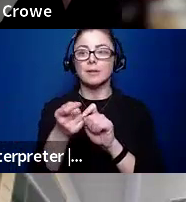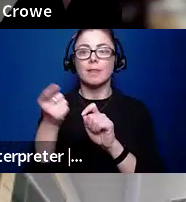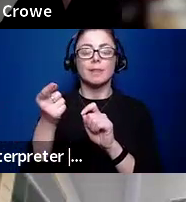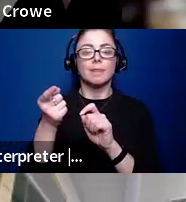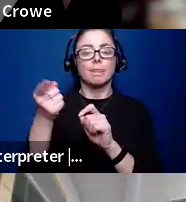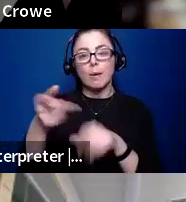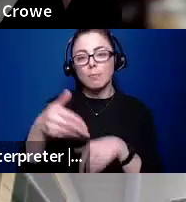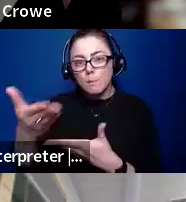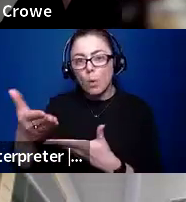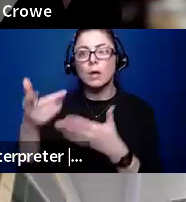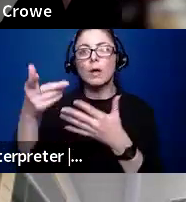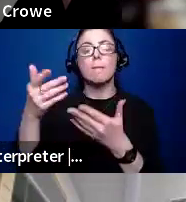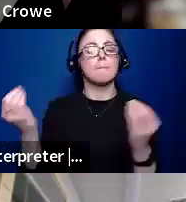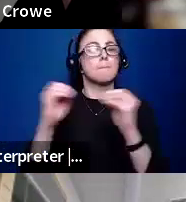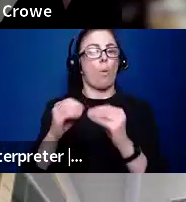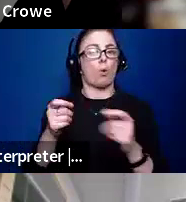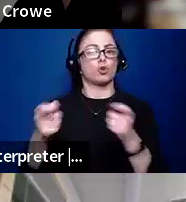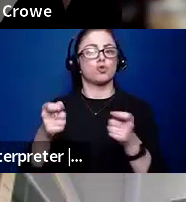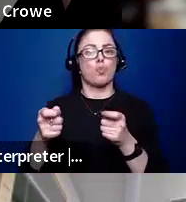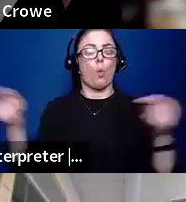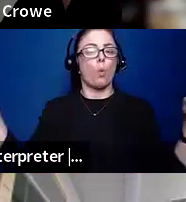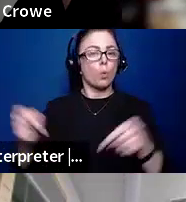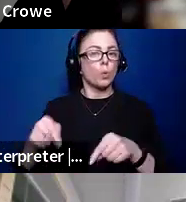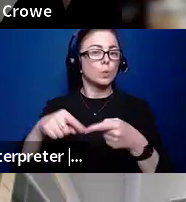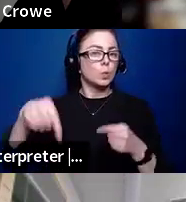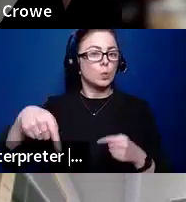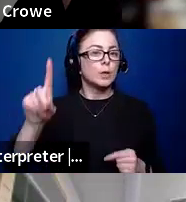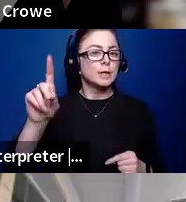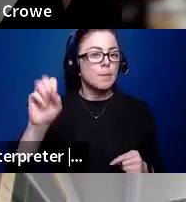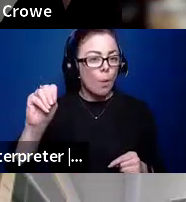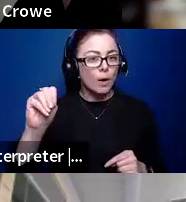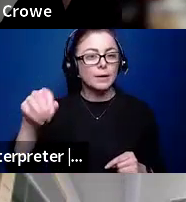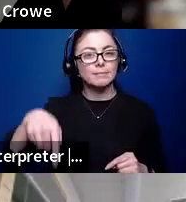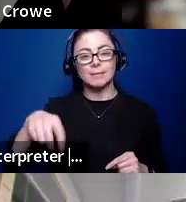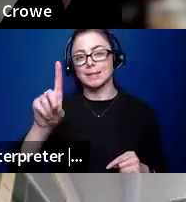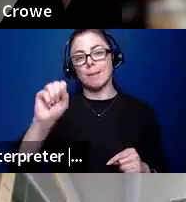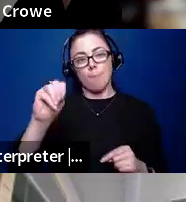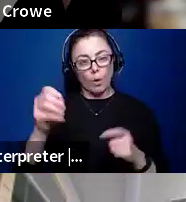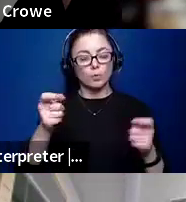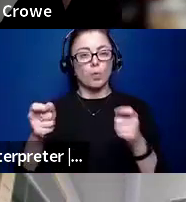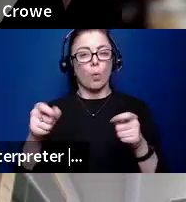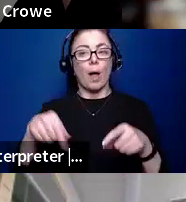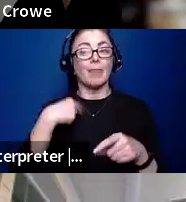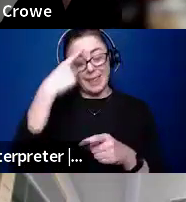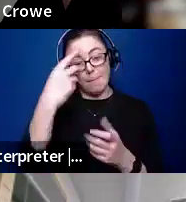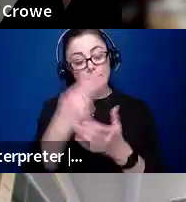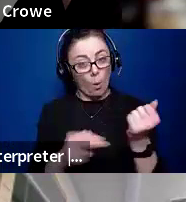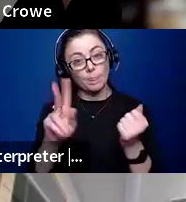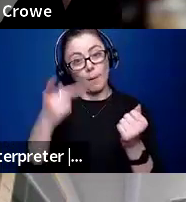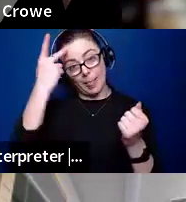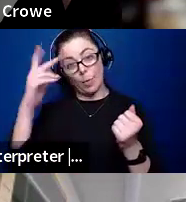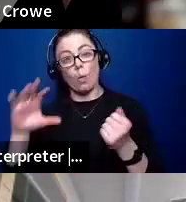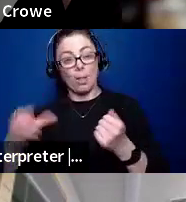more control to Des Moines. They want things controlled from Des Moines. I think both political parties